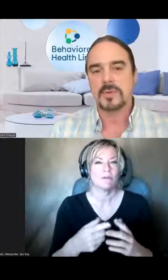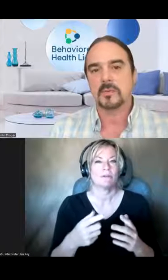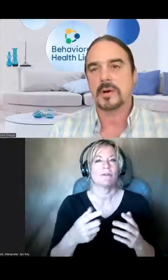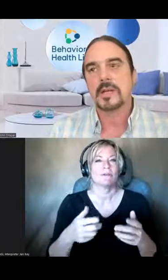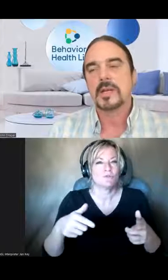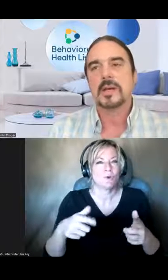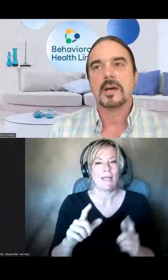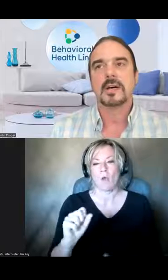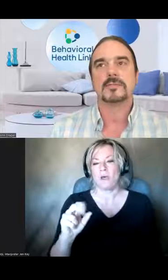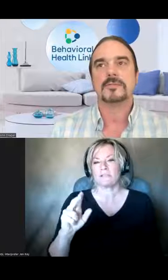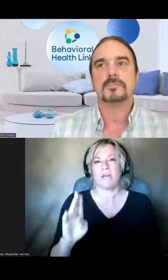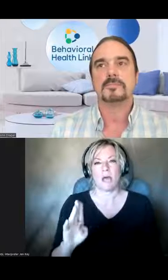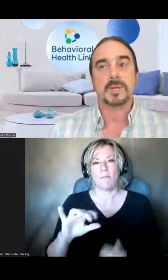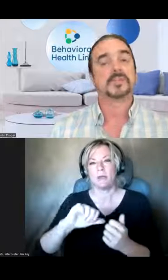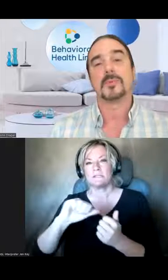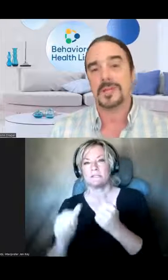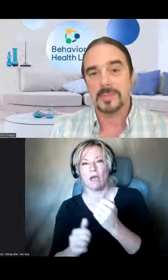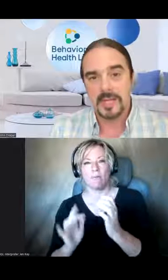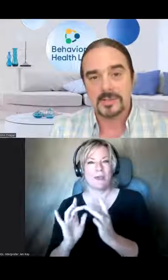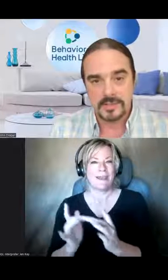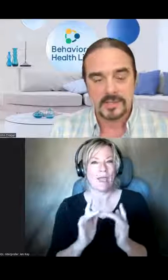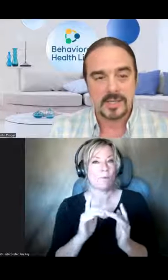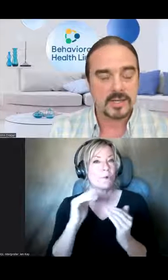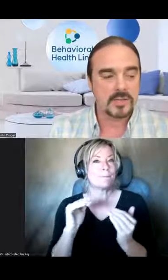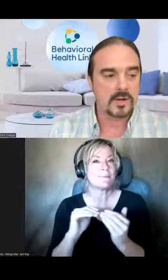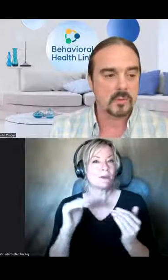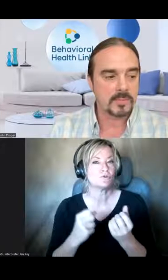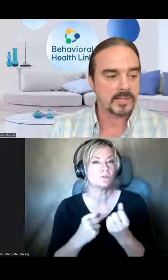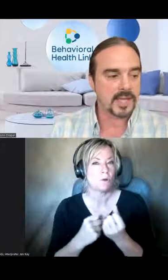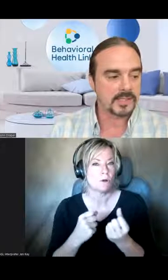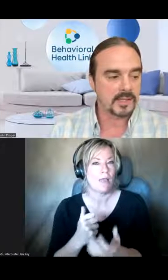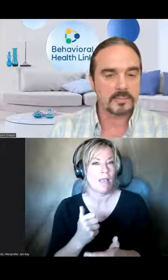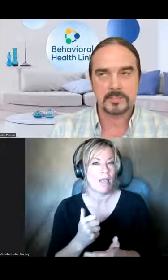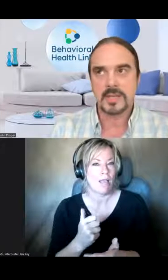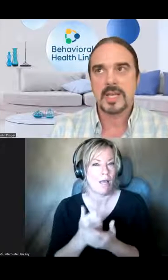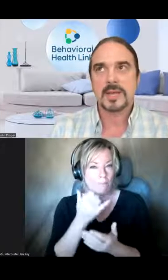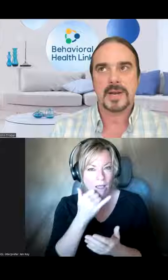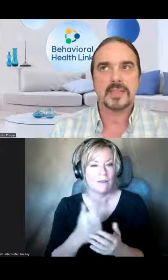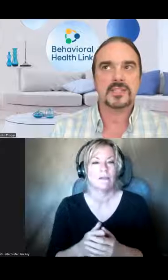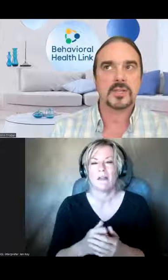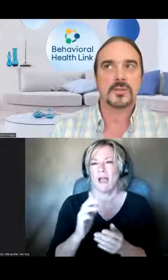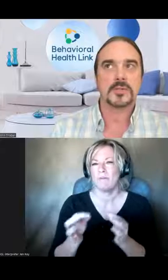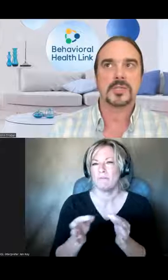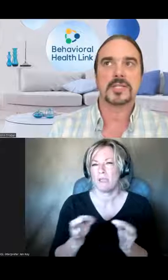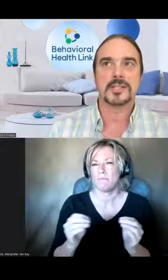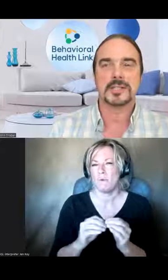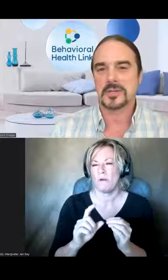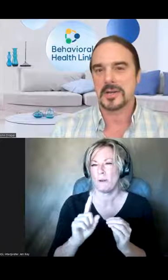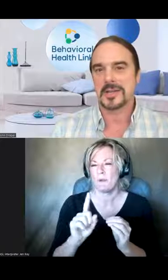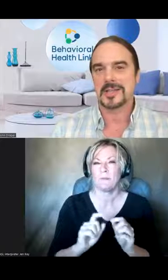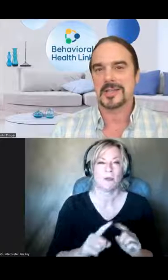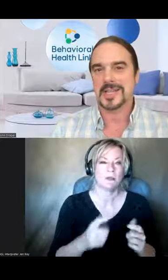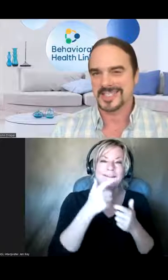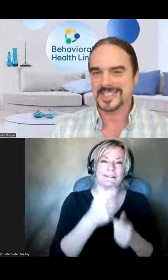a subnetwork of peer support helplines. And I'll talk more about that in a little bit, but I think it's also interesting to